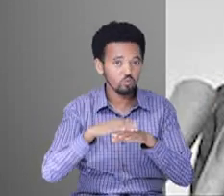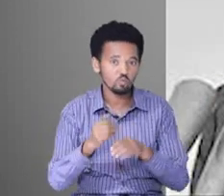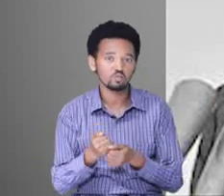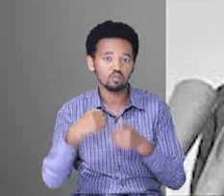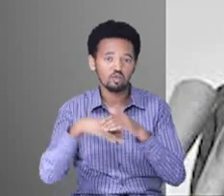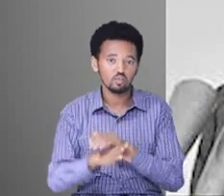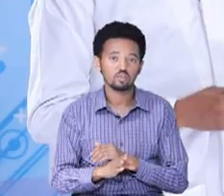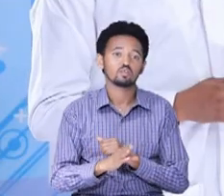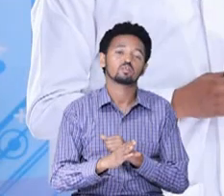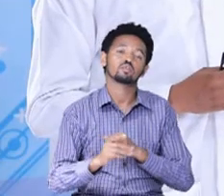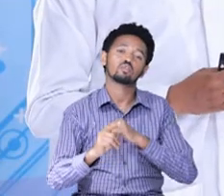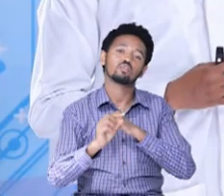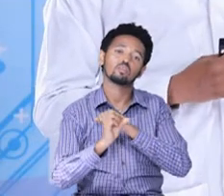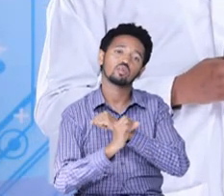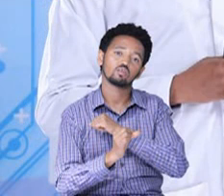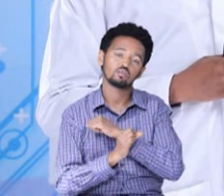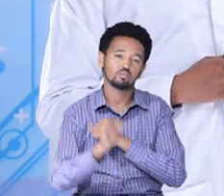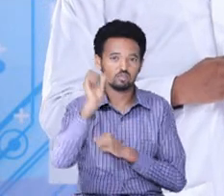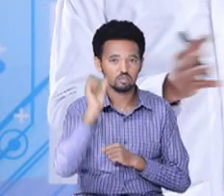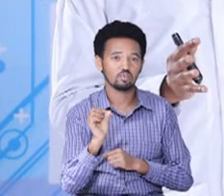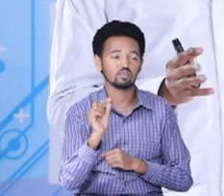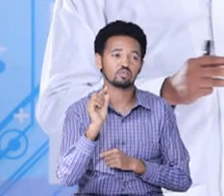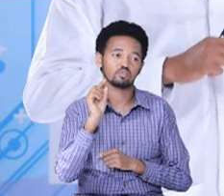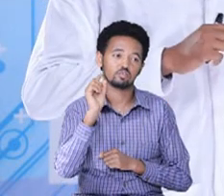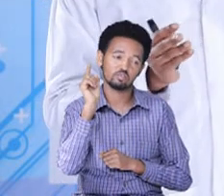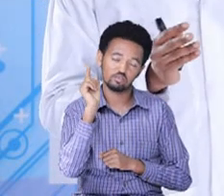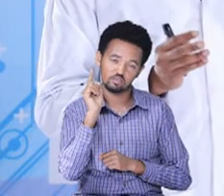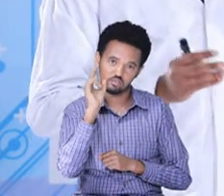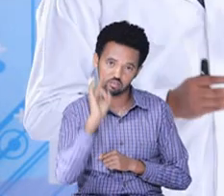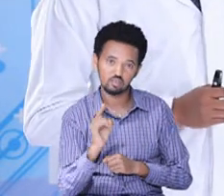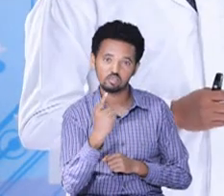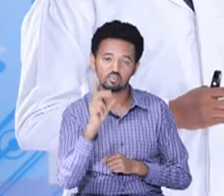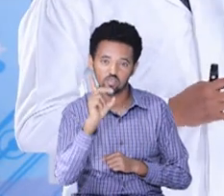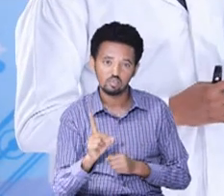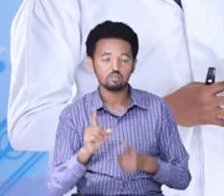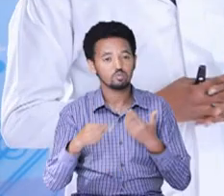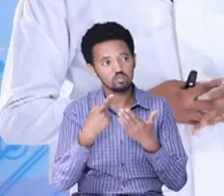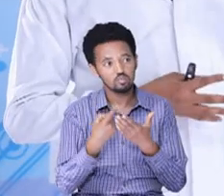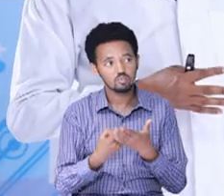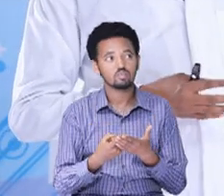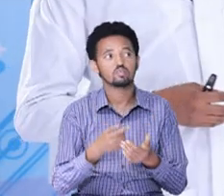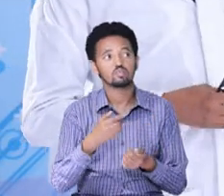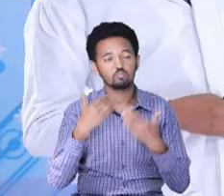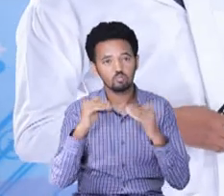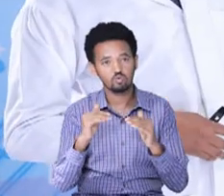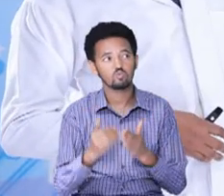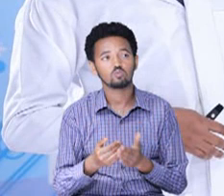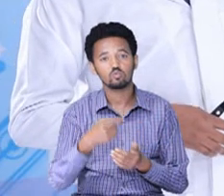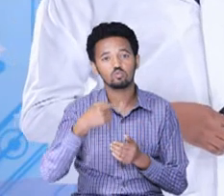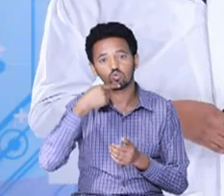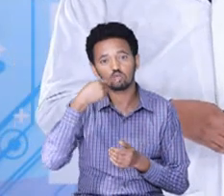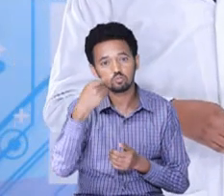Tanzania. But the nationalist leader wanted to create a united Africa. Among the nationalists was, as I told you